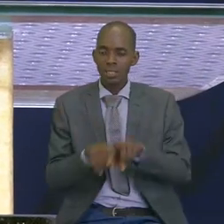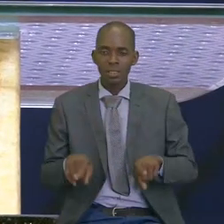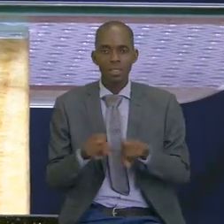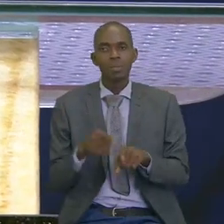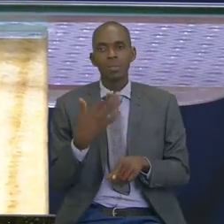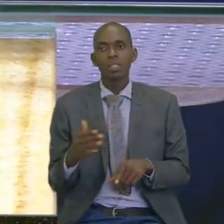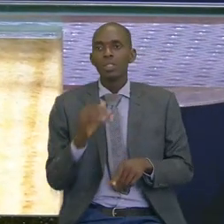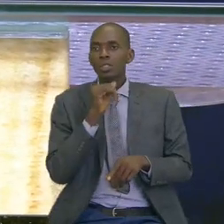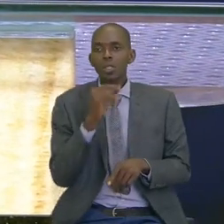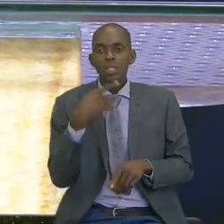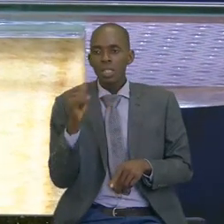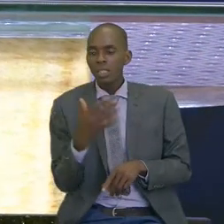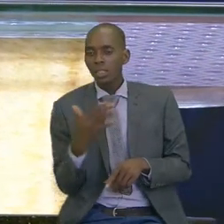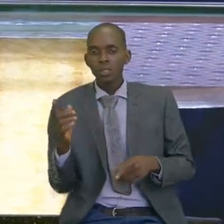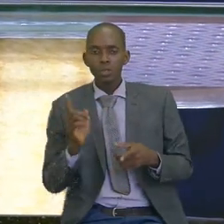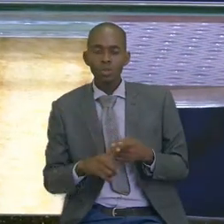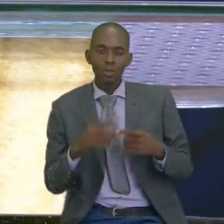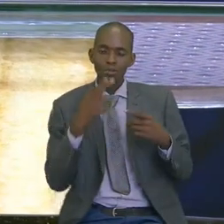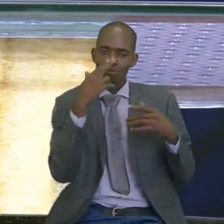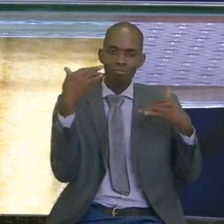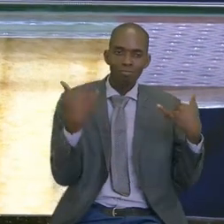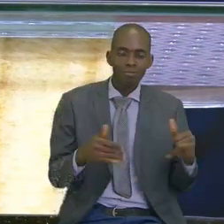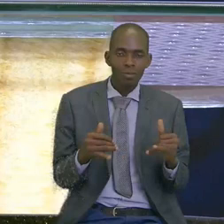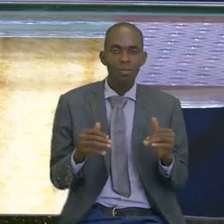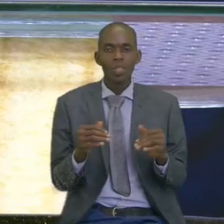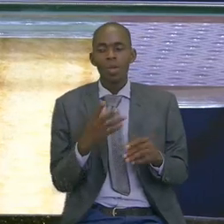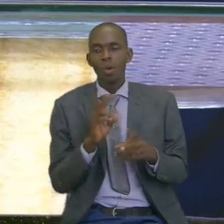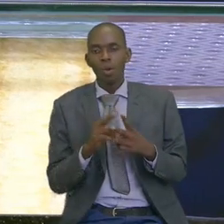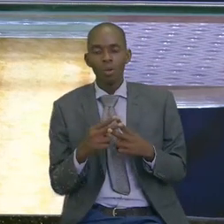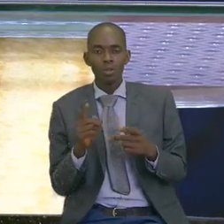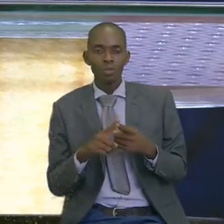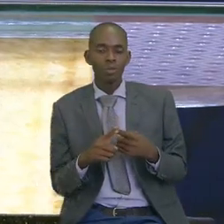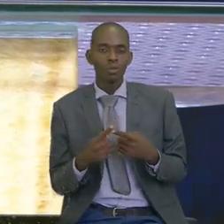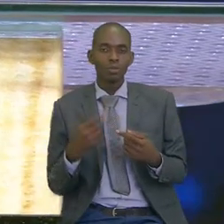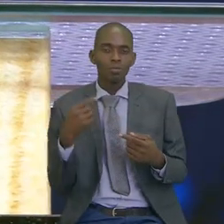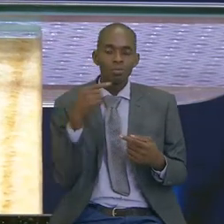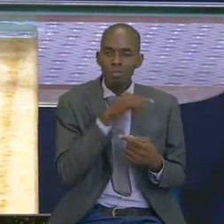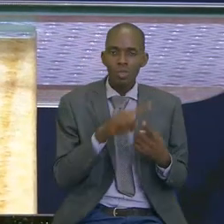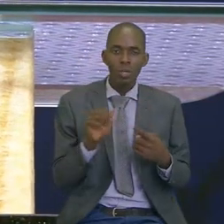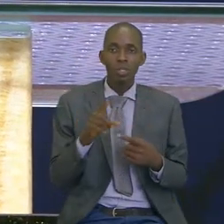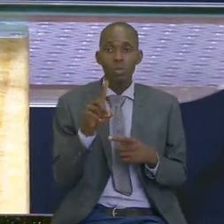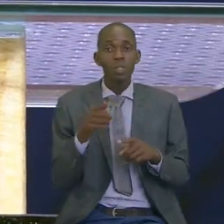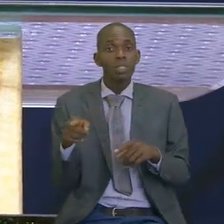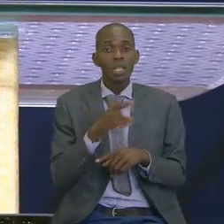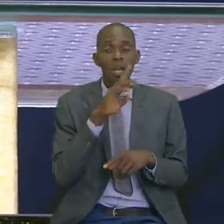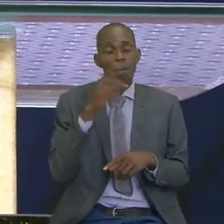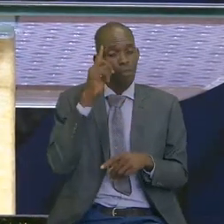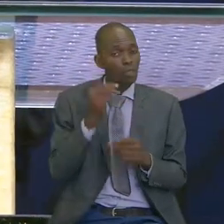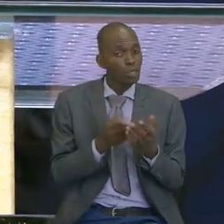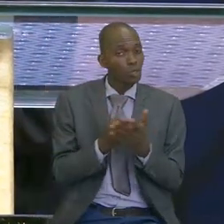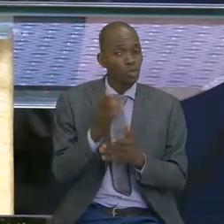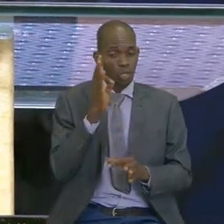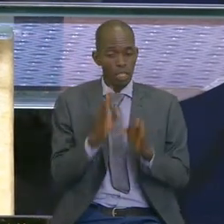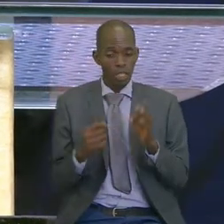to bribe anybody, cajole anybody, deceive anybody. They are for the truth. And if we are children